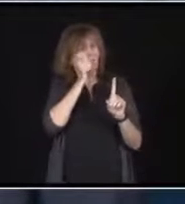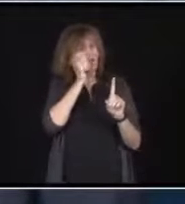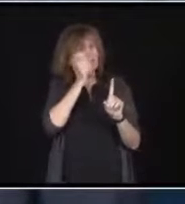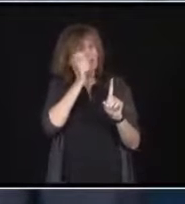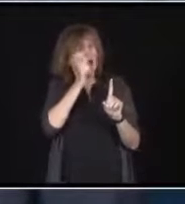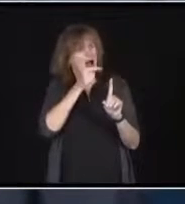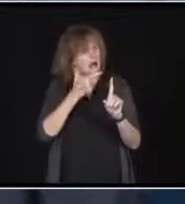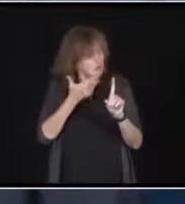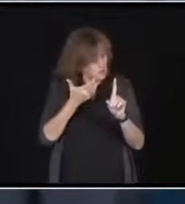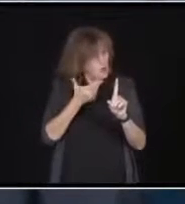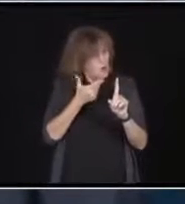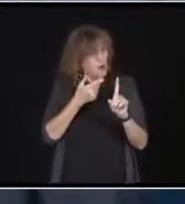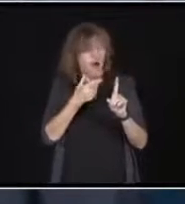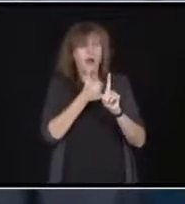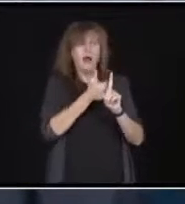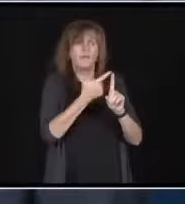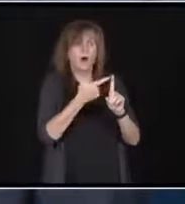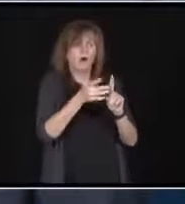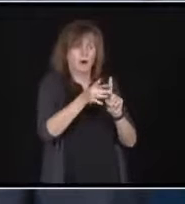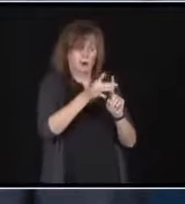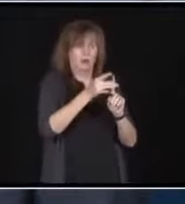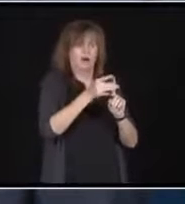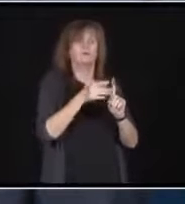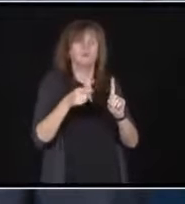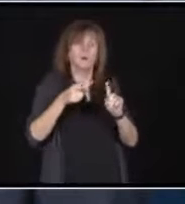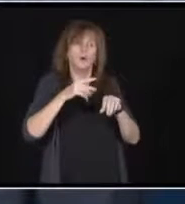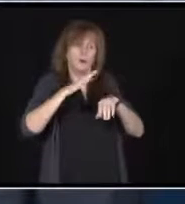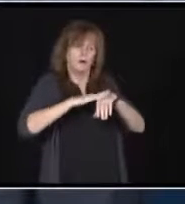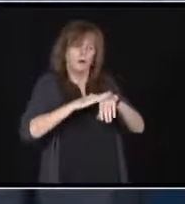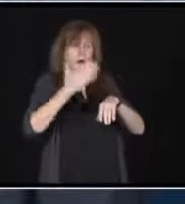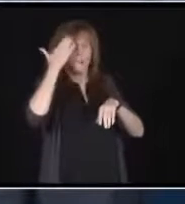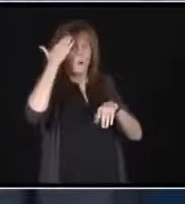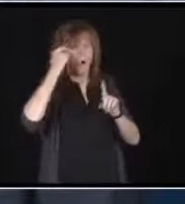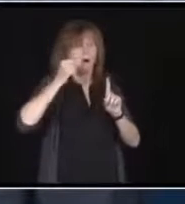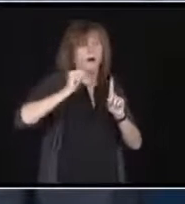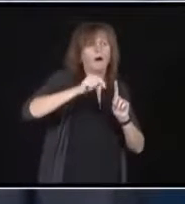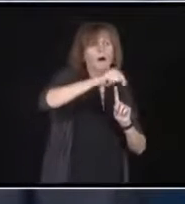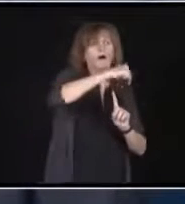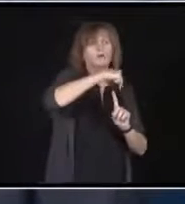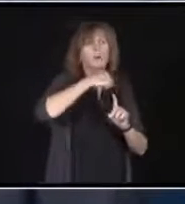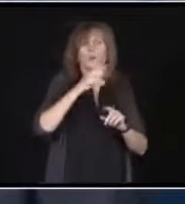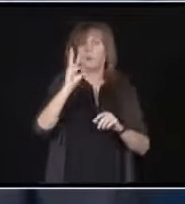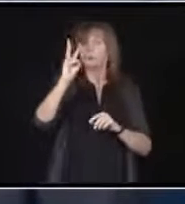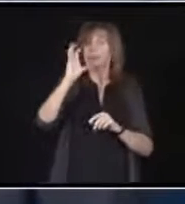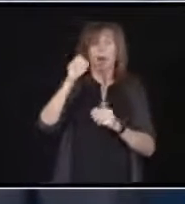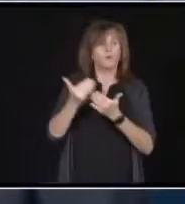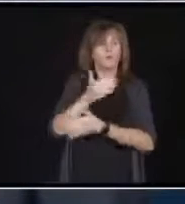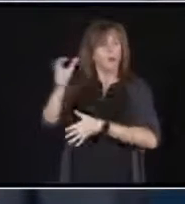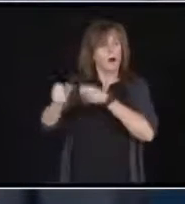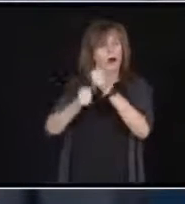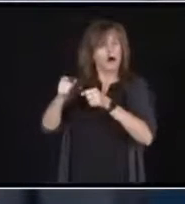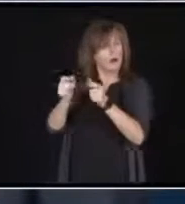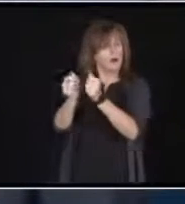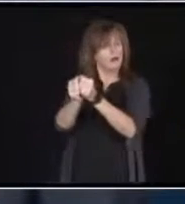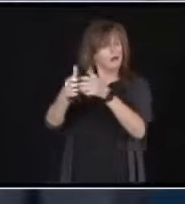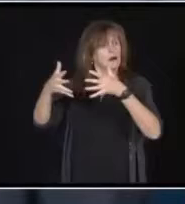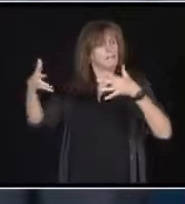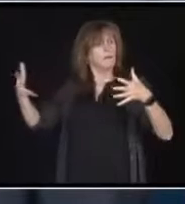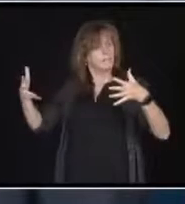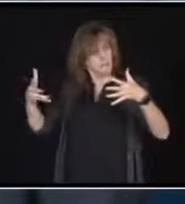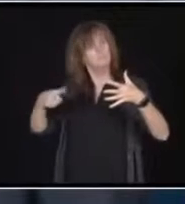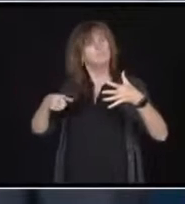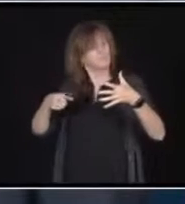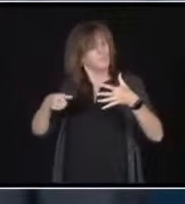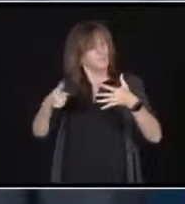exposed to the virus. That means these 600 new contact tracers hired in Ontario can make 12,000 calls per